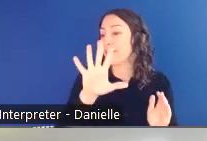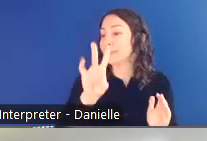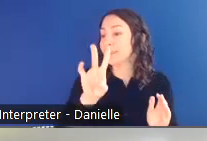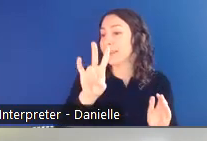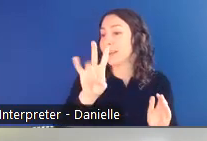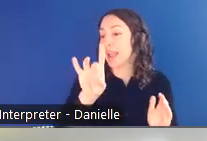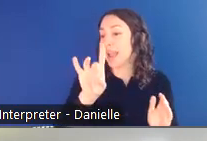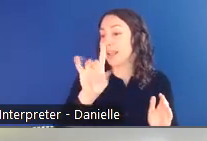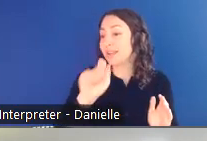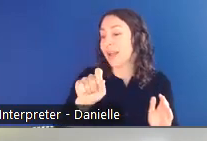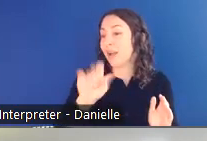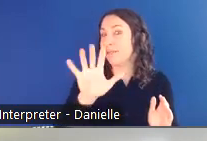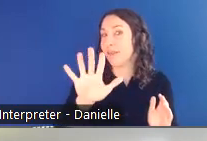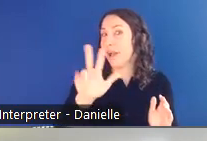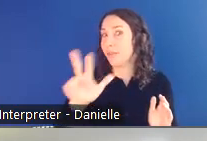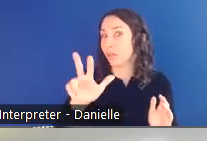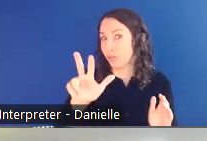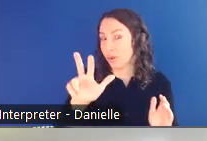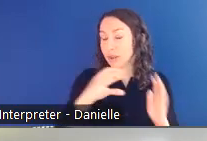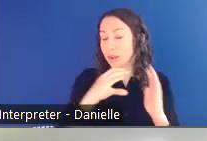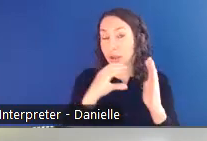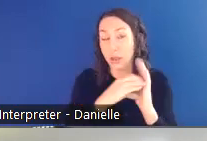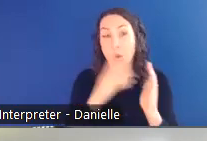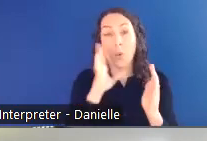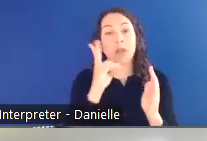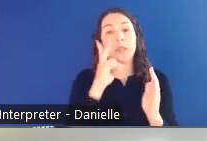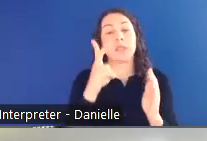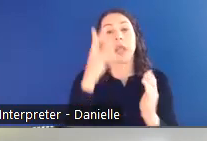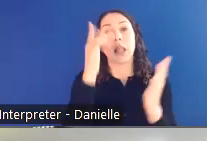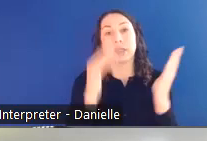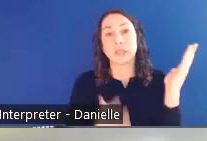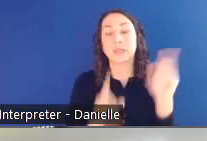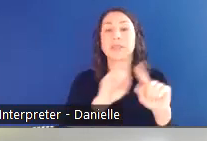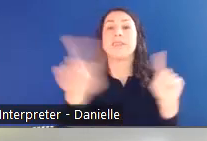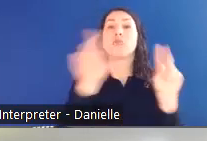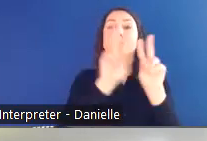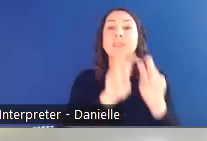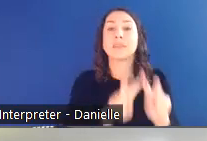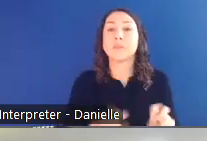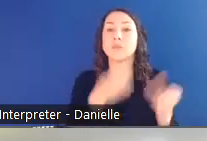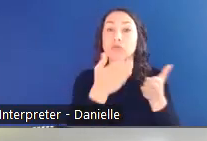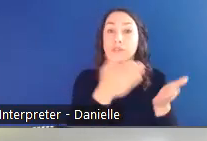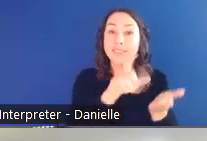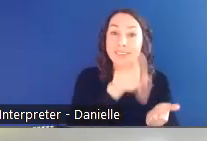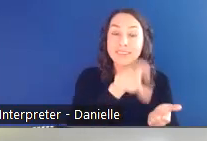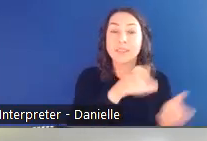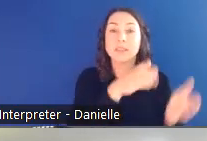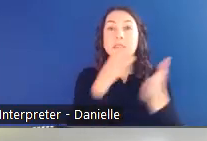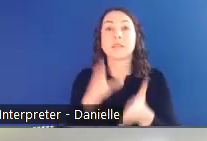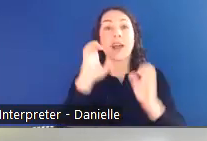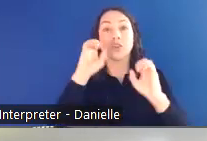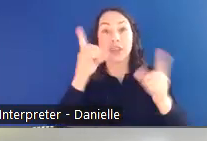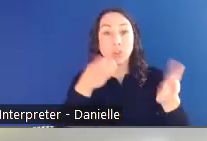578.53, which includes a list such as annual assessments of service needs, education services,